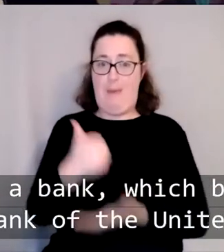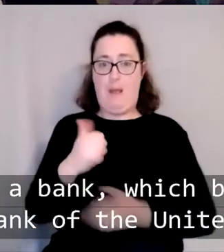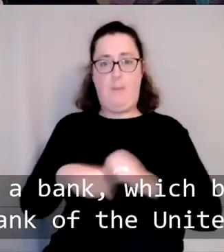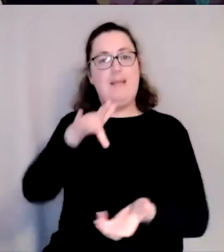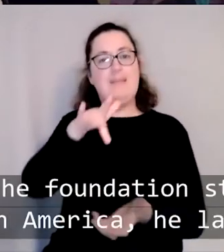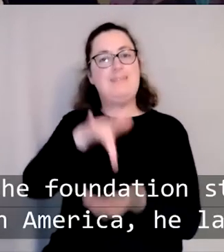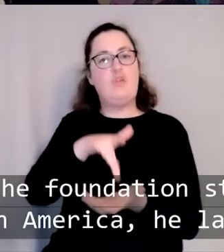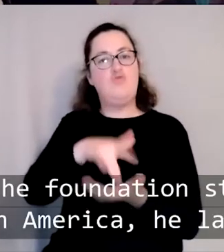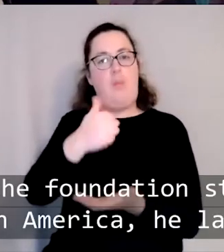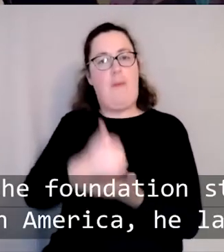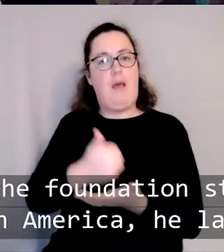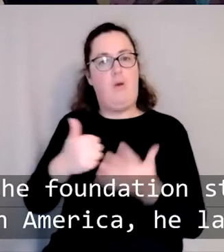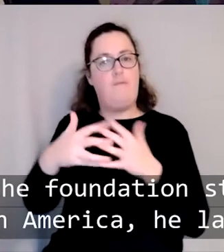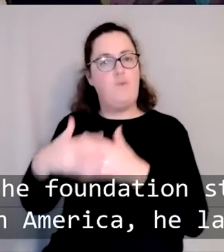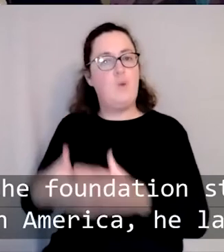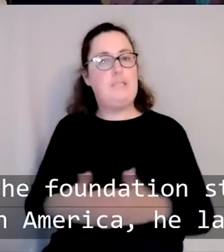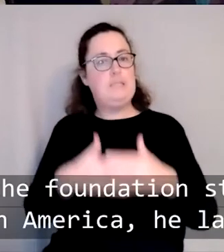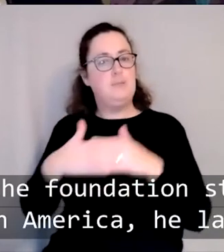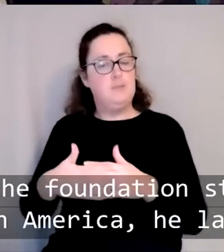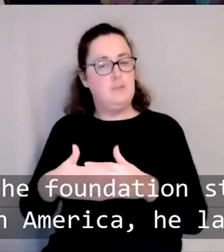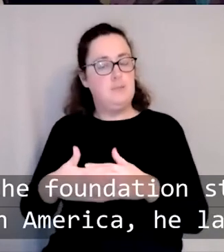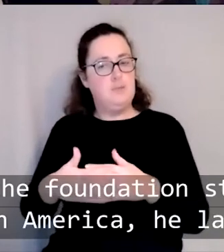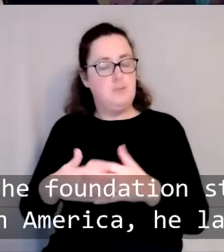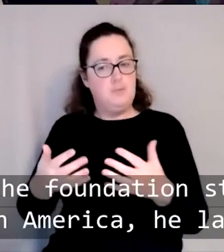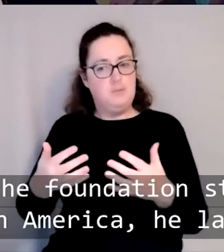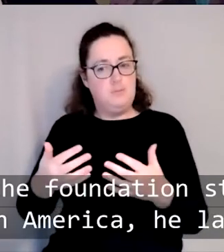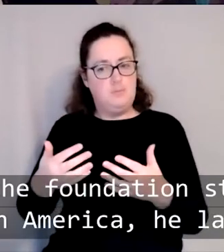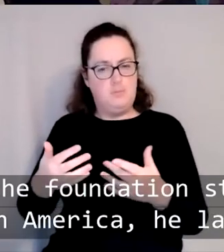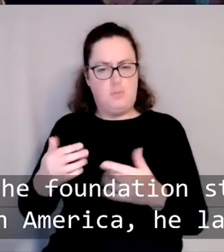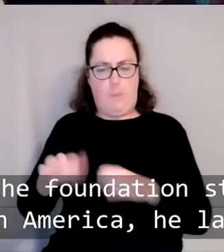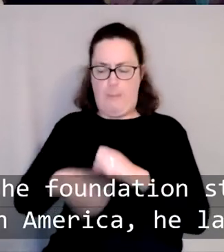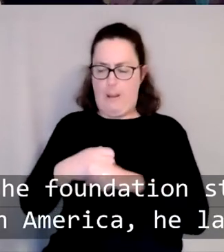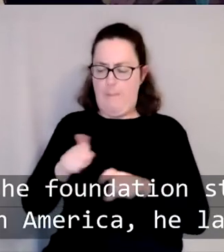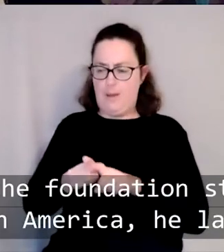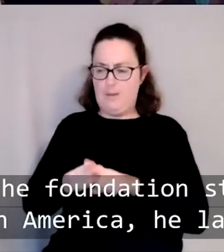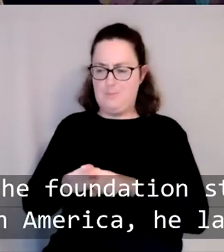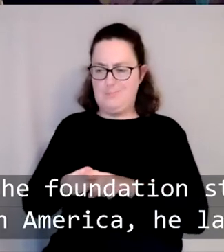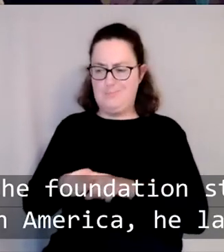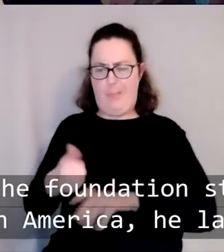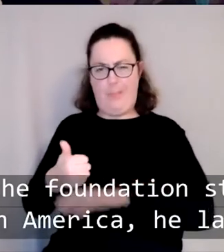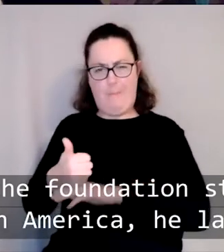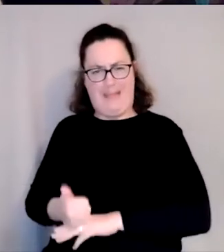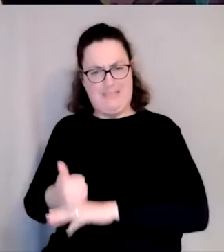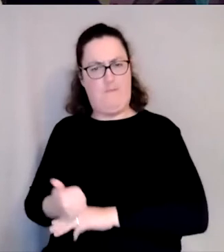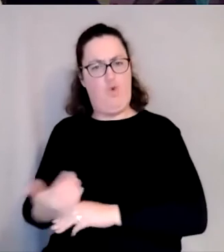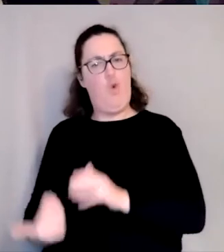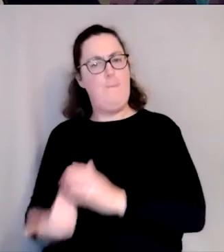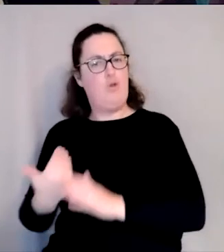of the United States. All the you know, the foundation stones of modern America, he laid